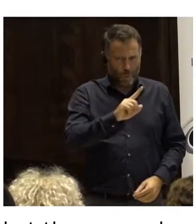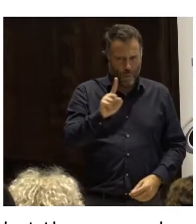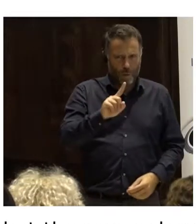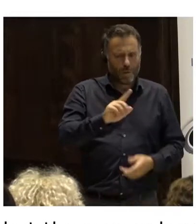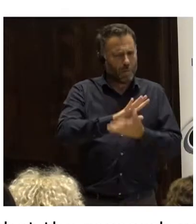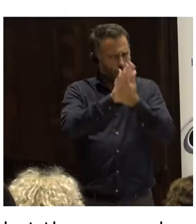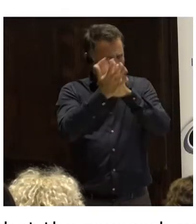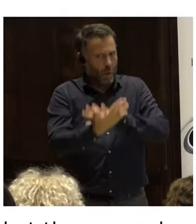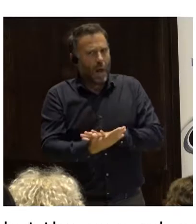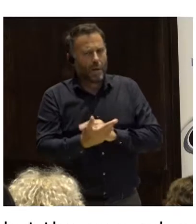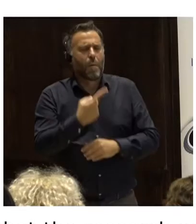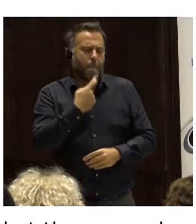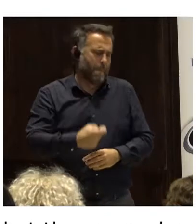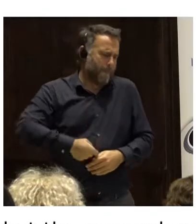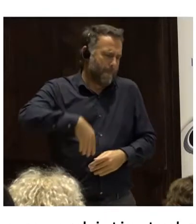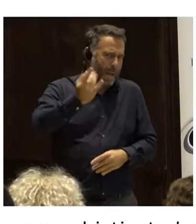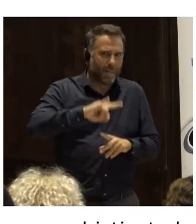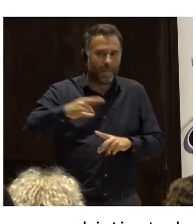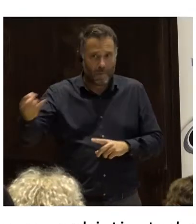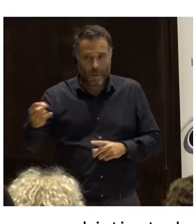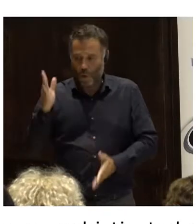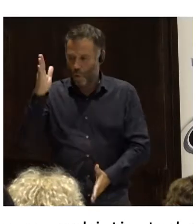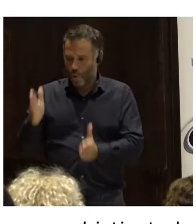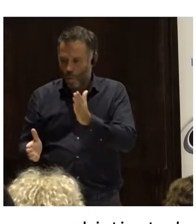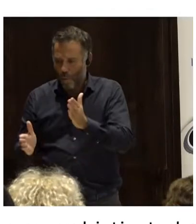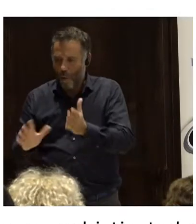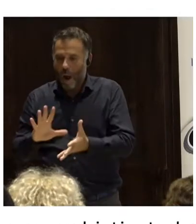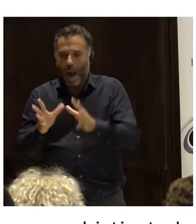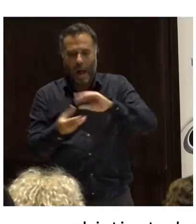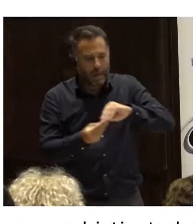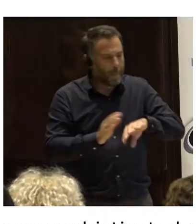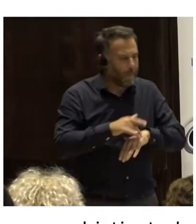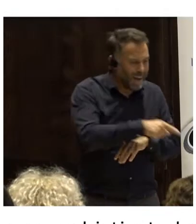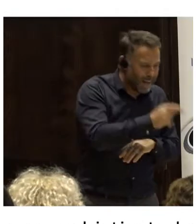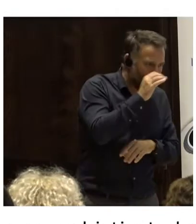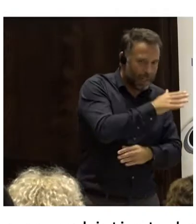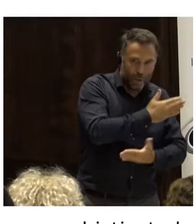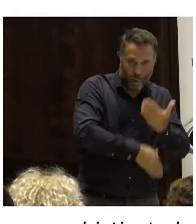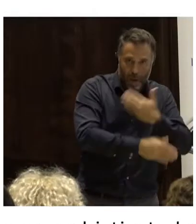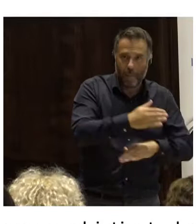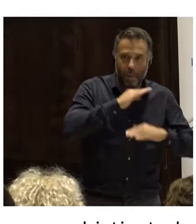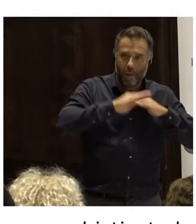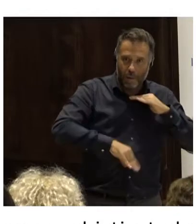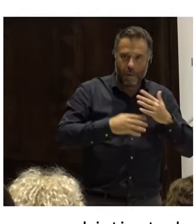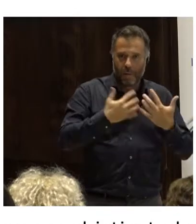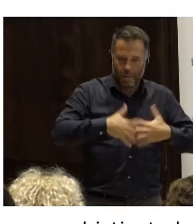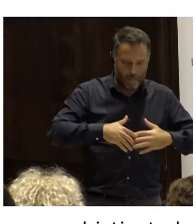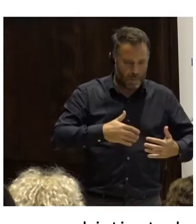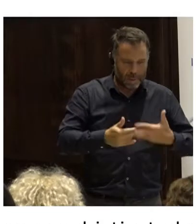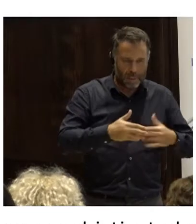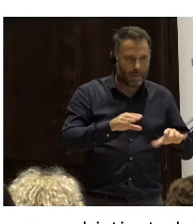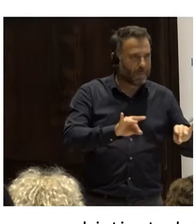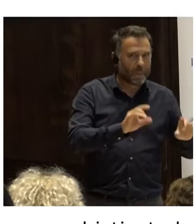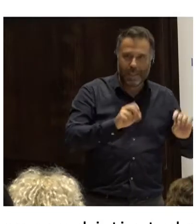to build a robot for a child to play than to build a robot for in the space shuttle to get